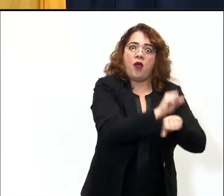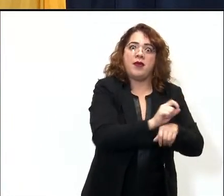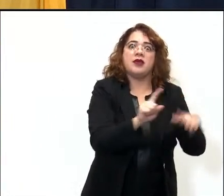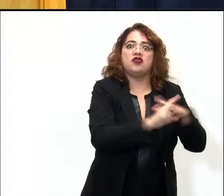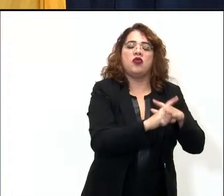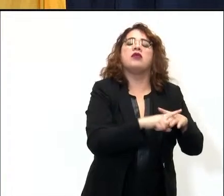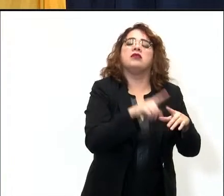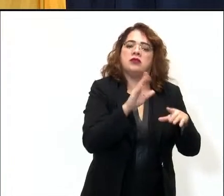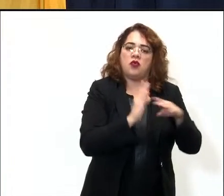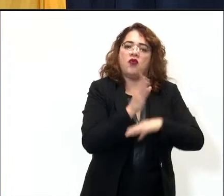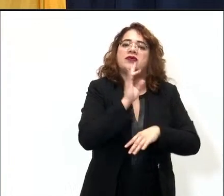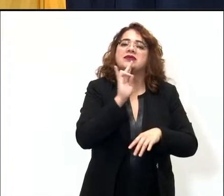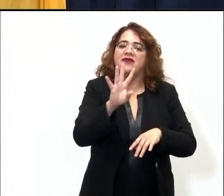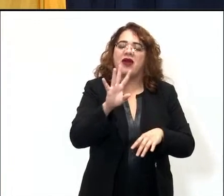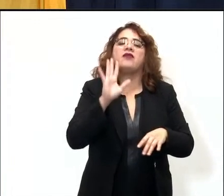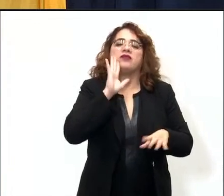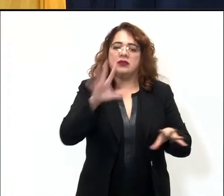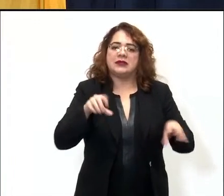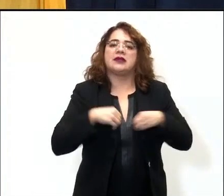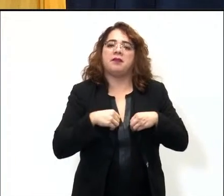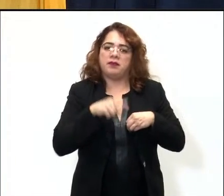those vaccination clinics